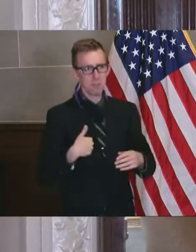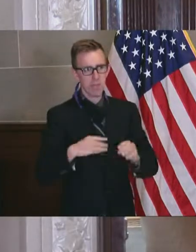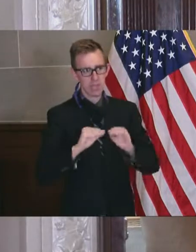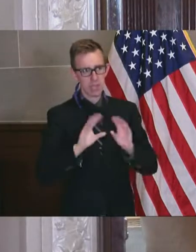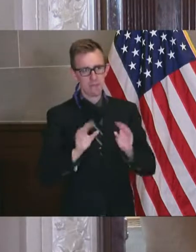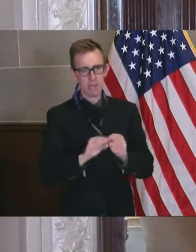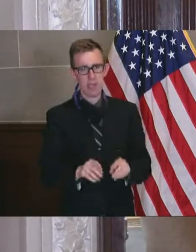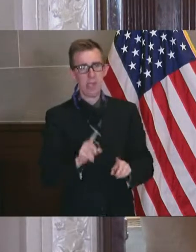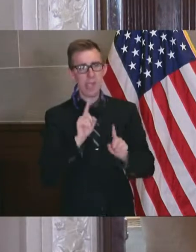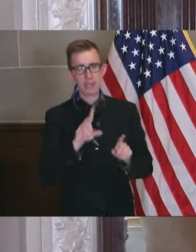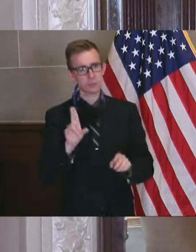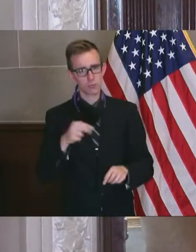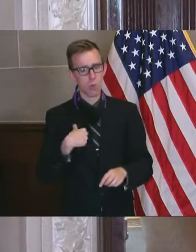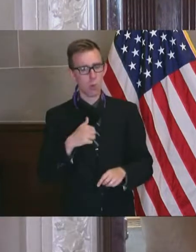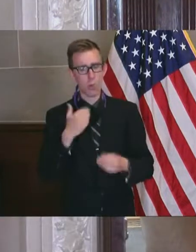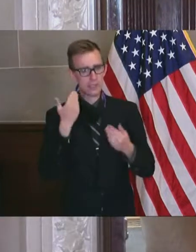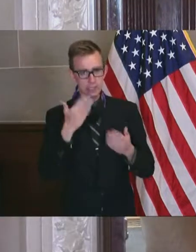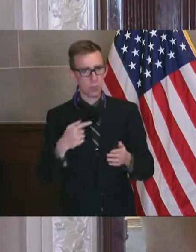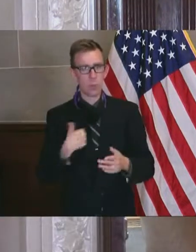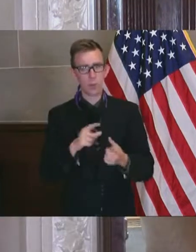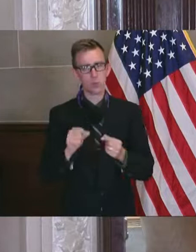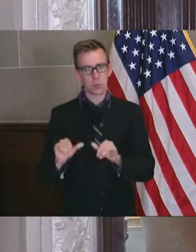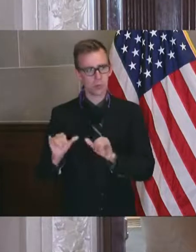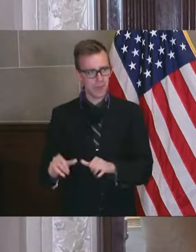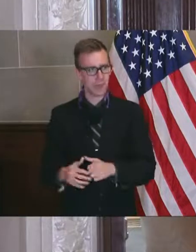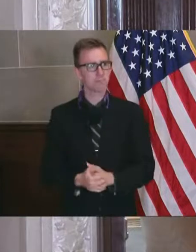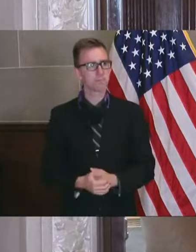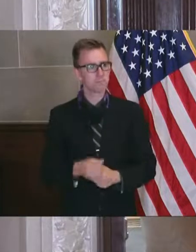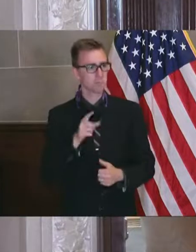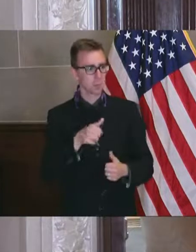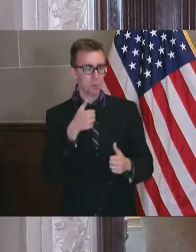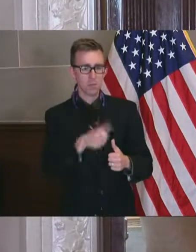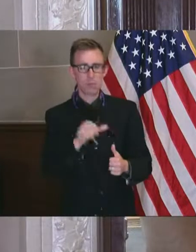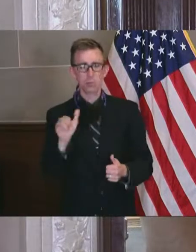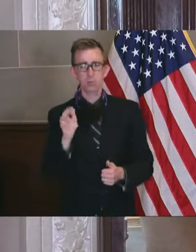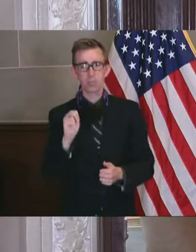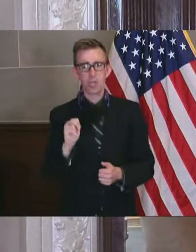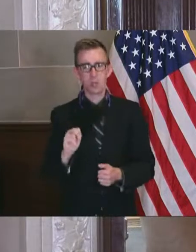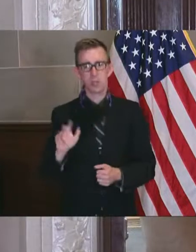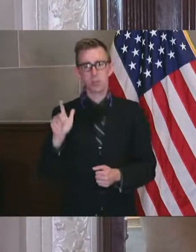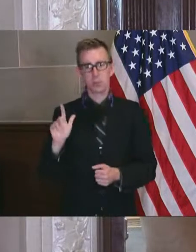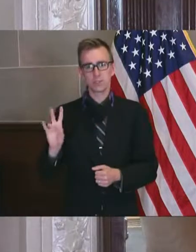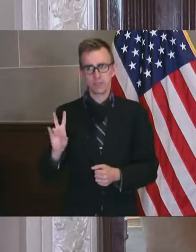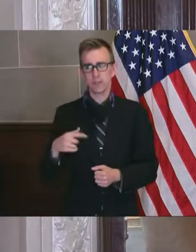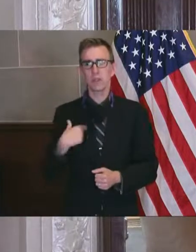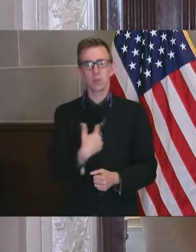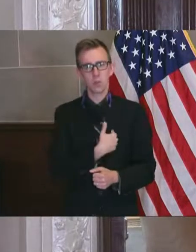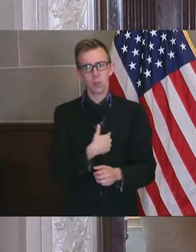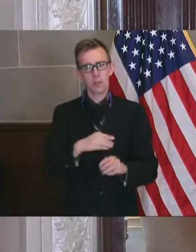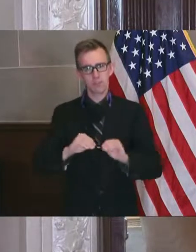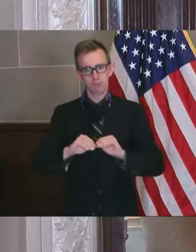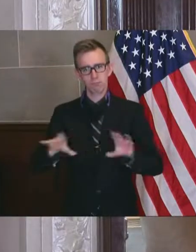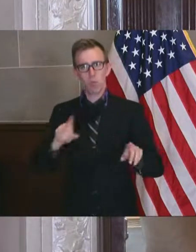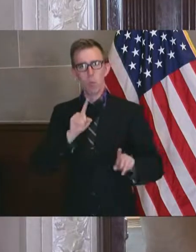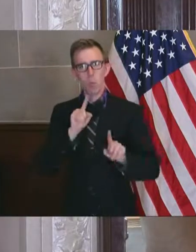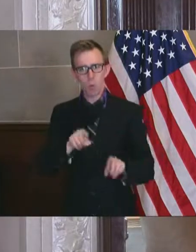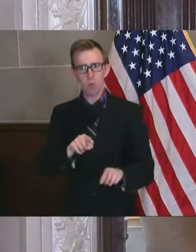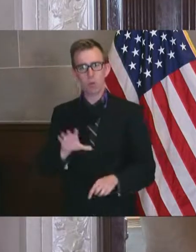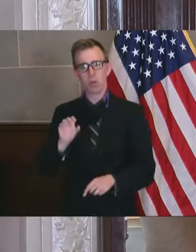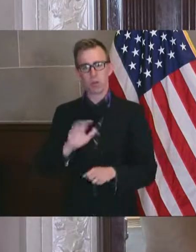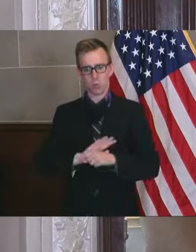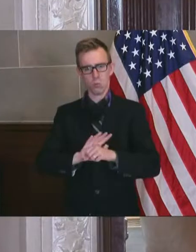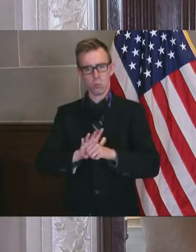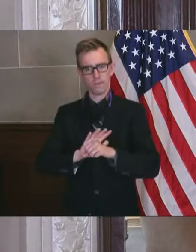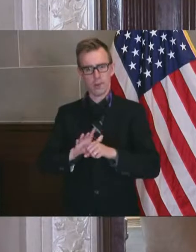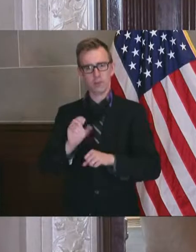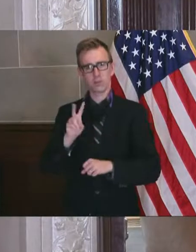and the answer is no, I did not know we were doing that. So, as you remember, on January 27th, we put out an order saying that COVID-19